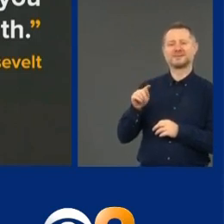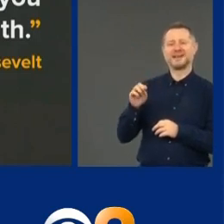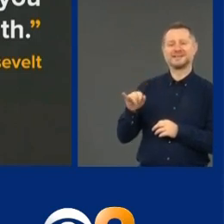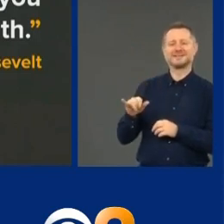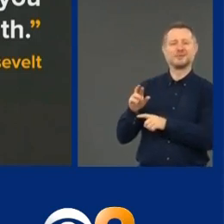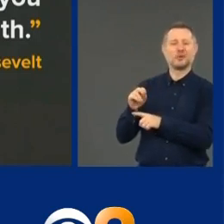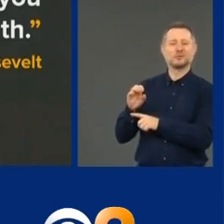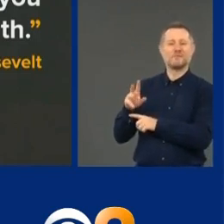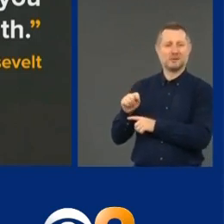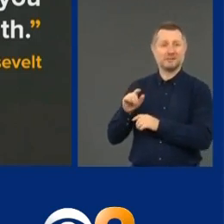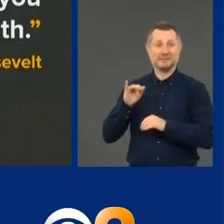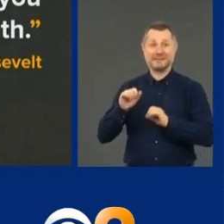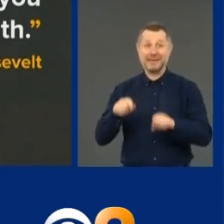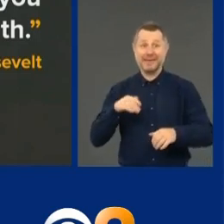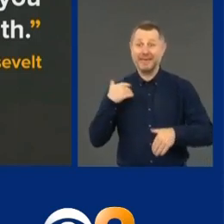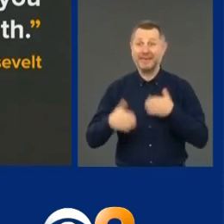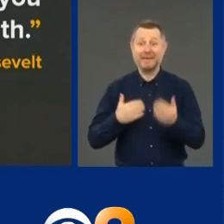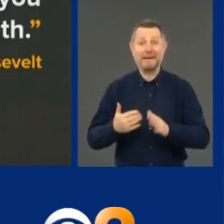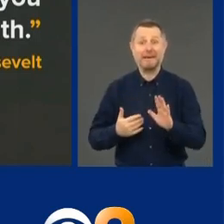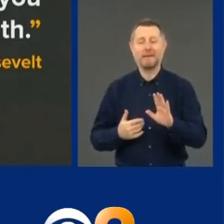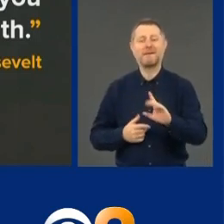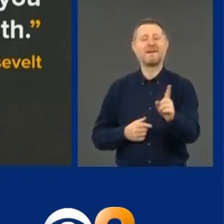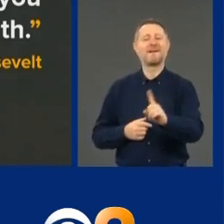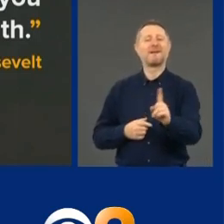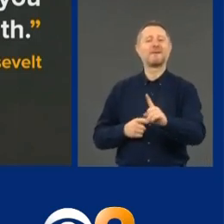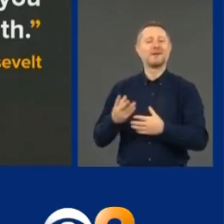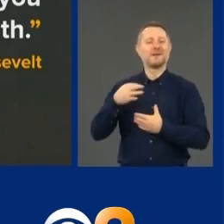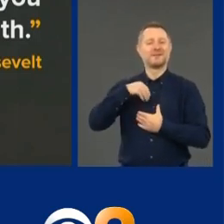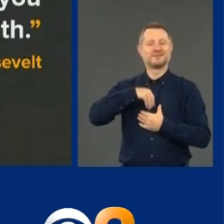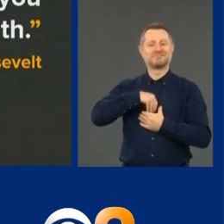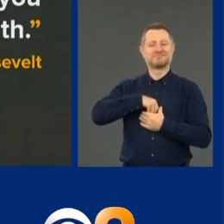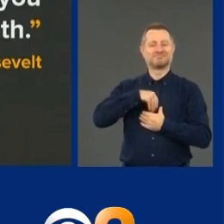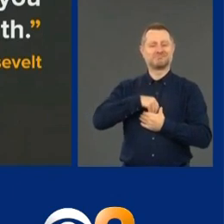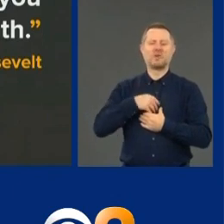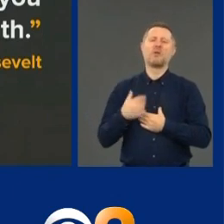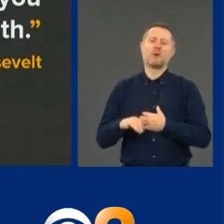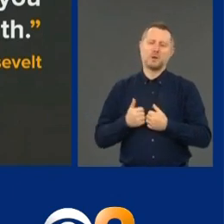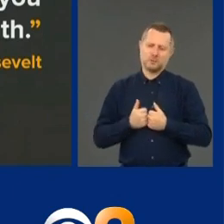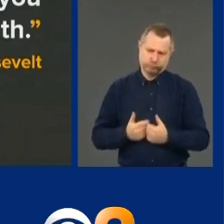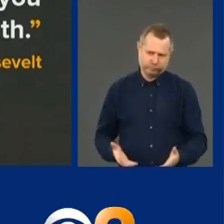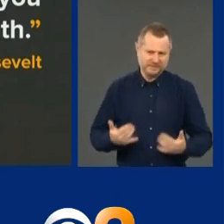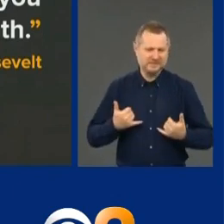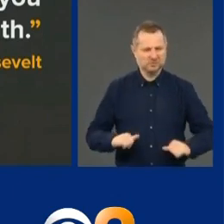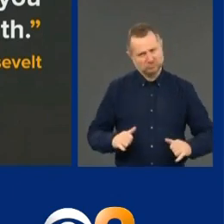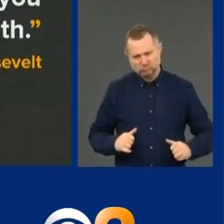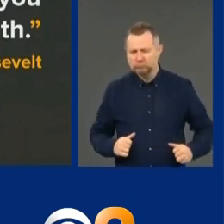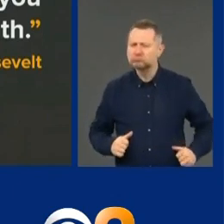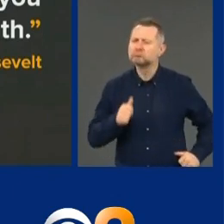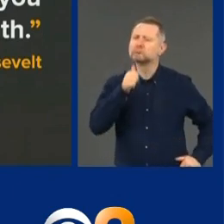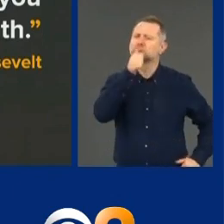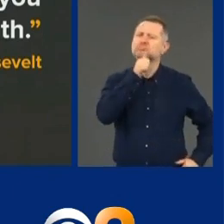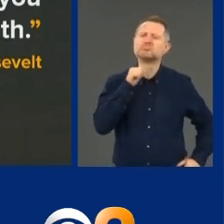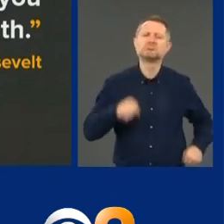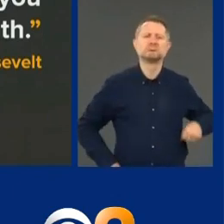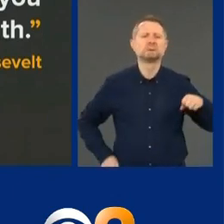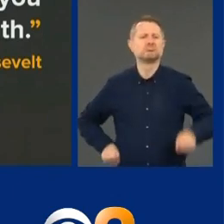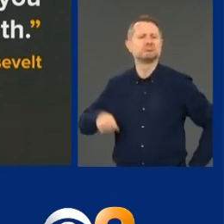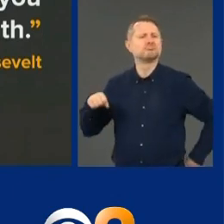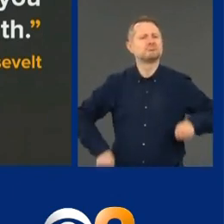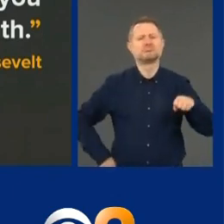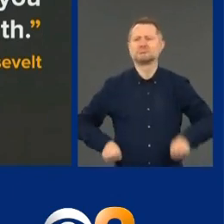going on when you don't have the strength. Day 84, I can't do this anymore. I can't do